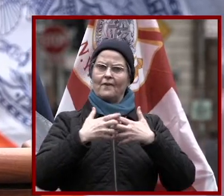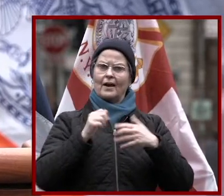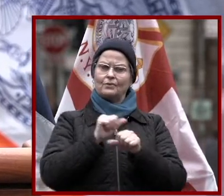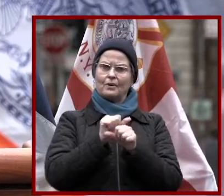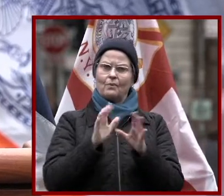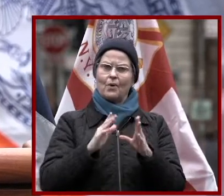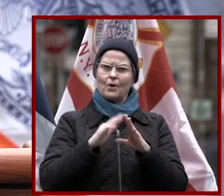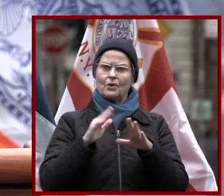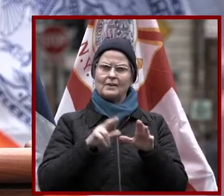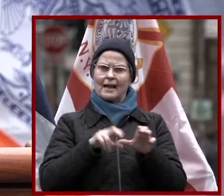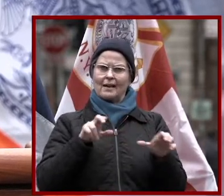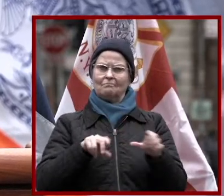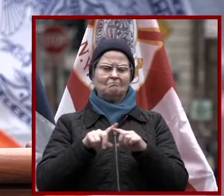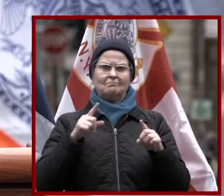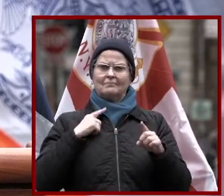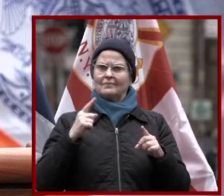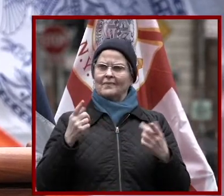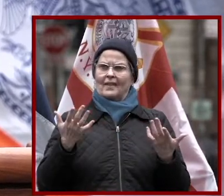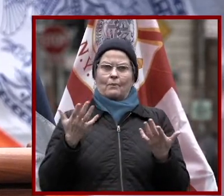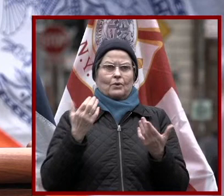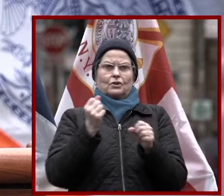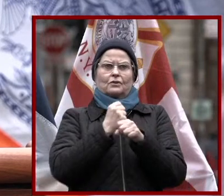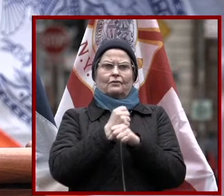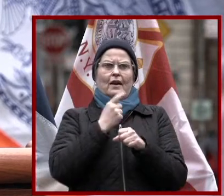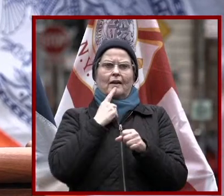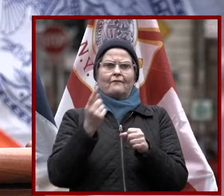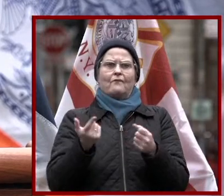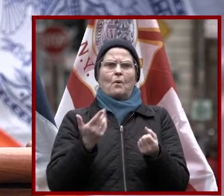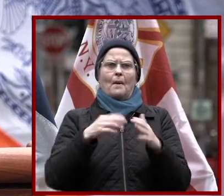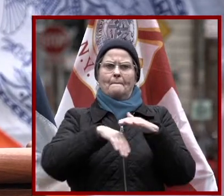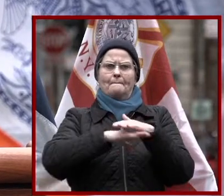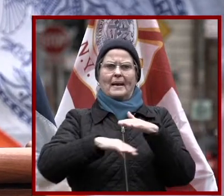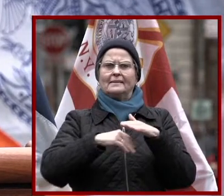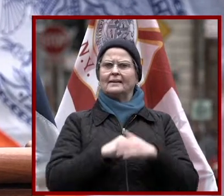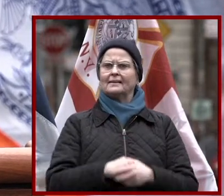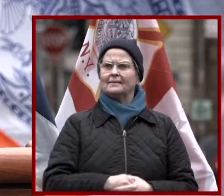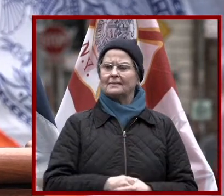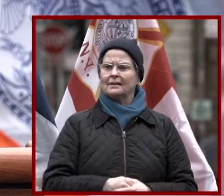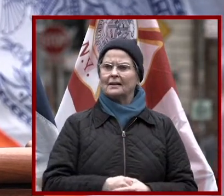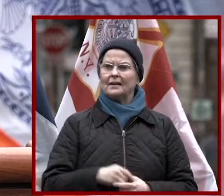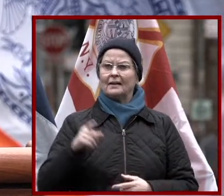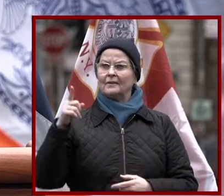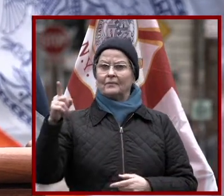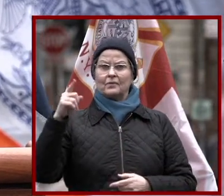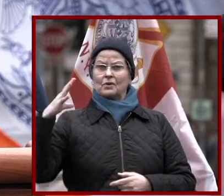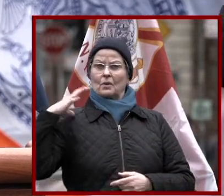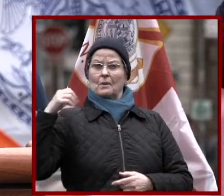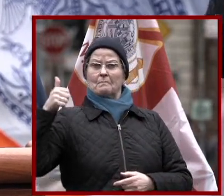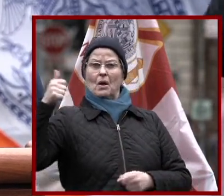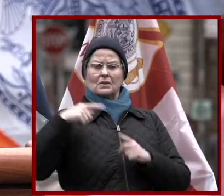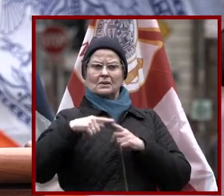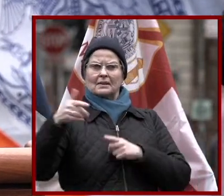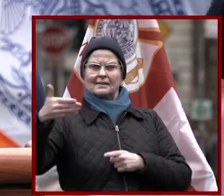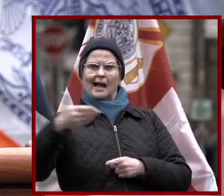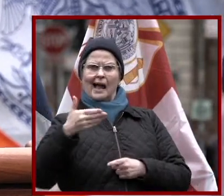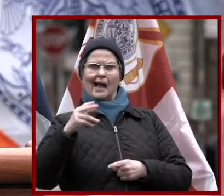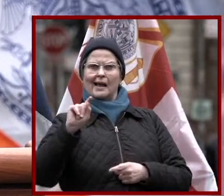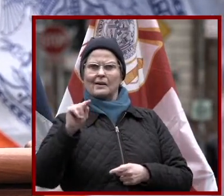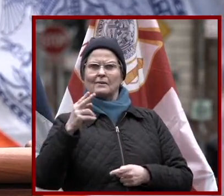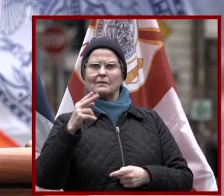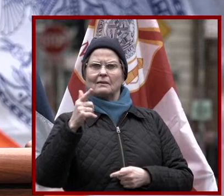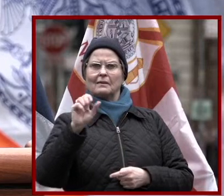reasonable hours, and a living wage. The Triangle owners hired thugs to physically attack the strikers